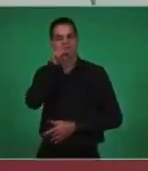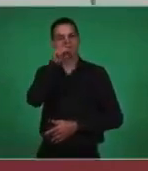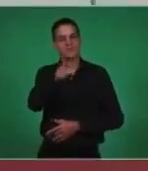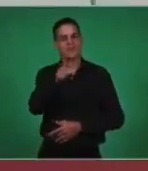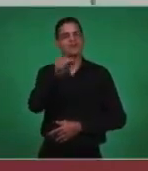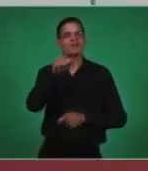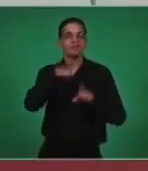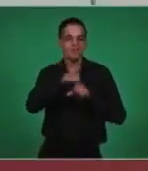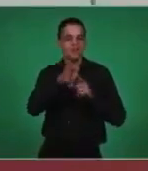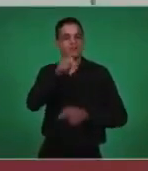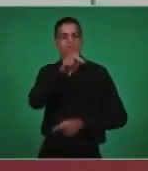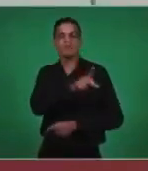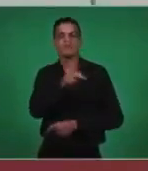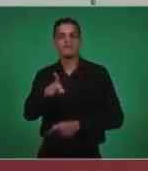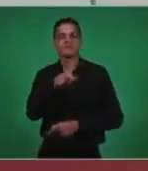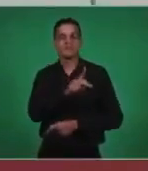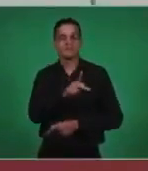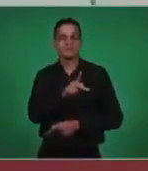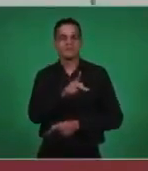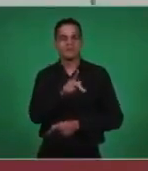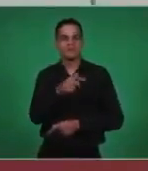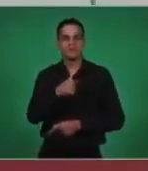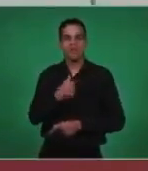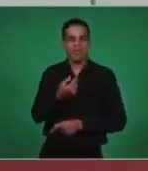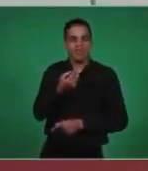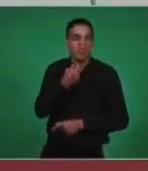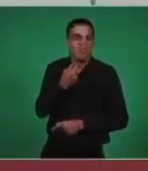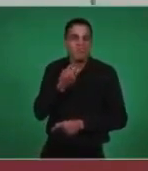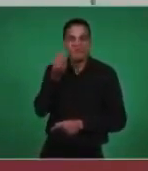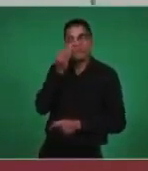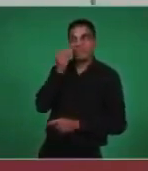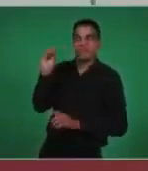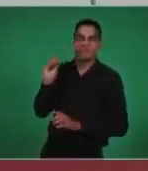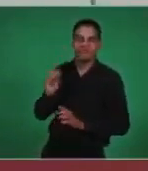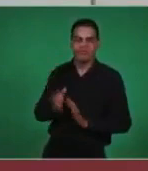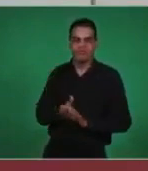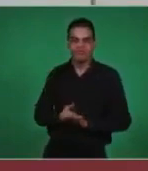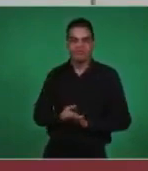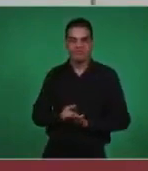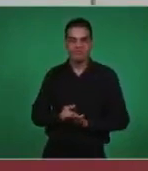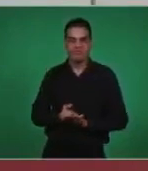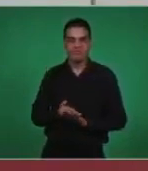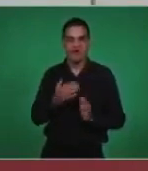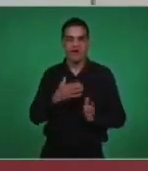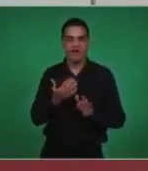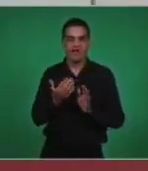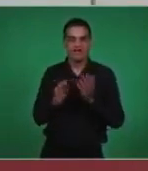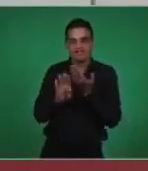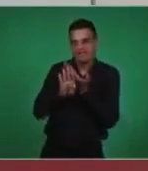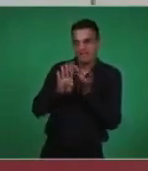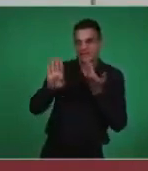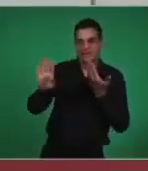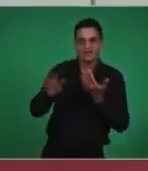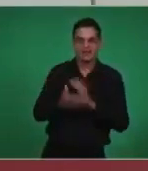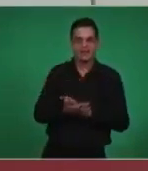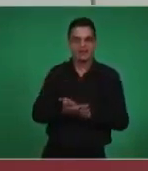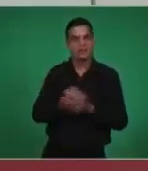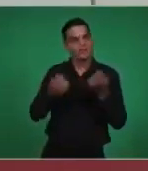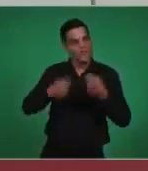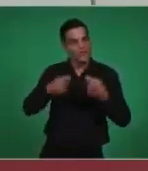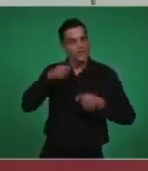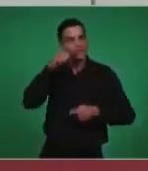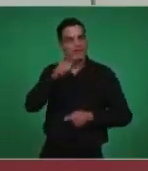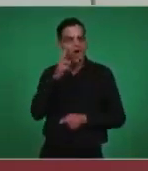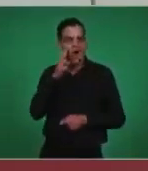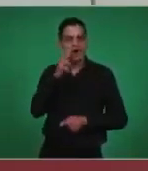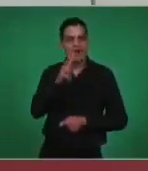And this role cannot be denied. Empty yourself. Look to our